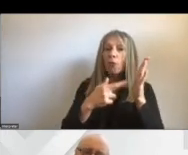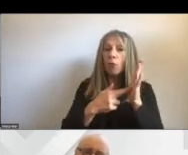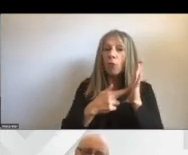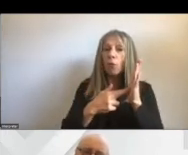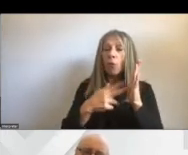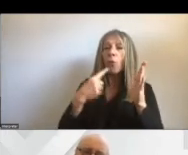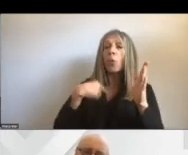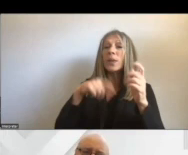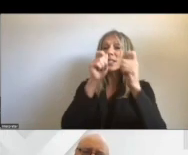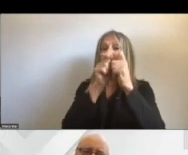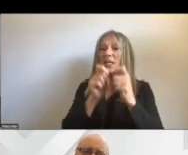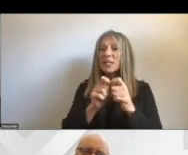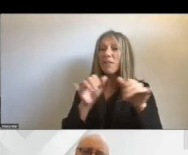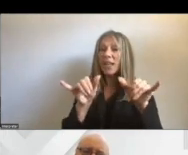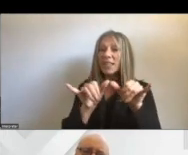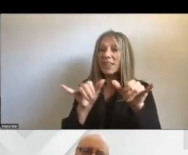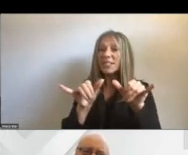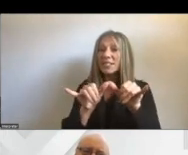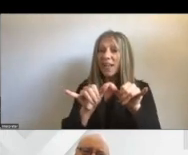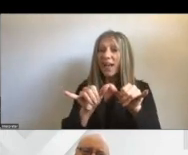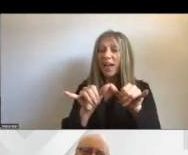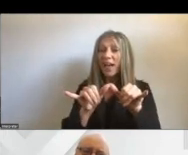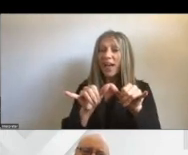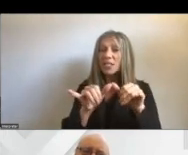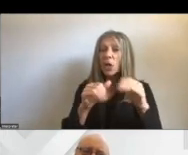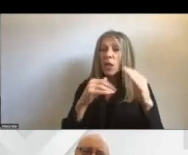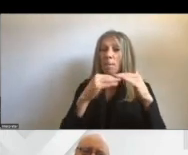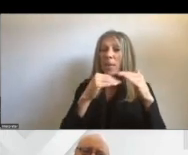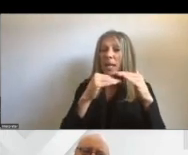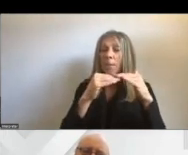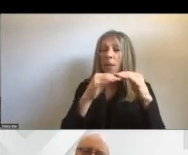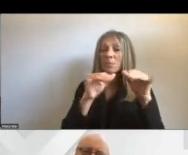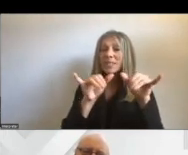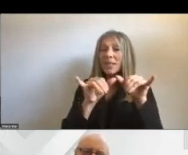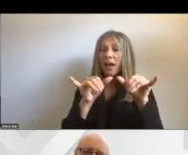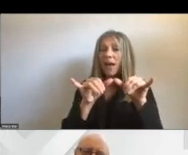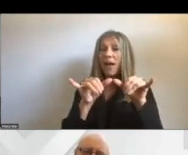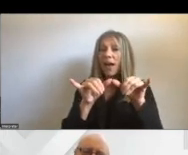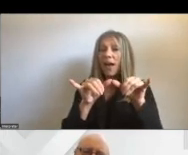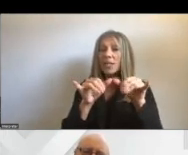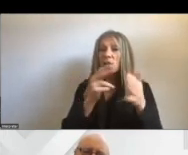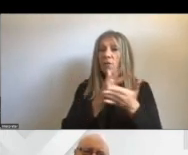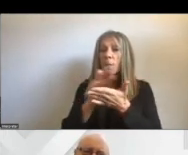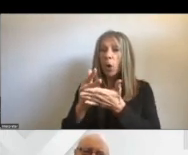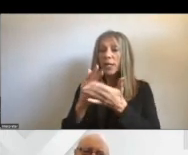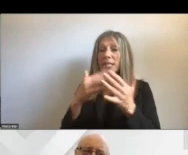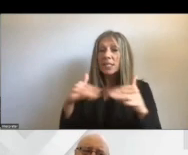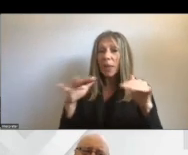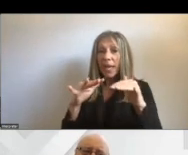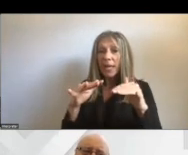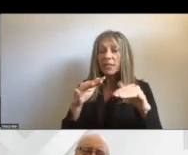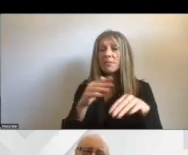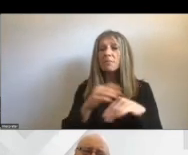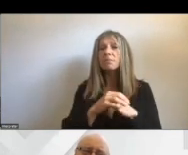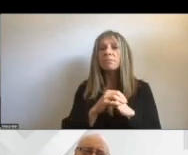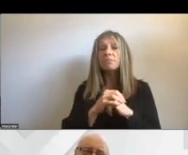common requirements for a transit stop. Transit shelters, it's not